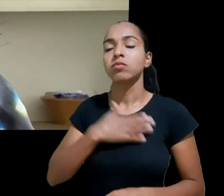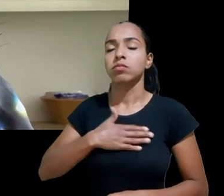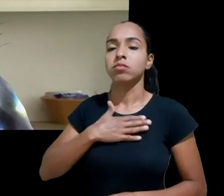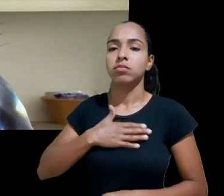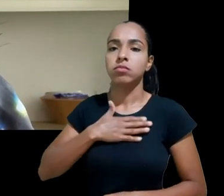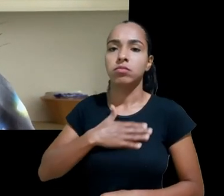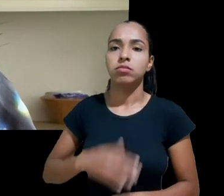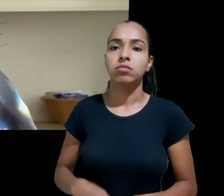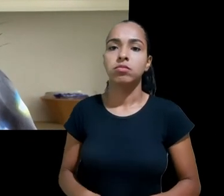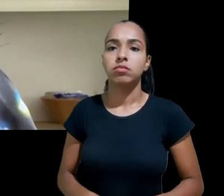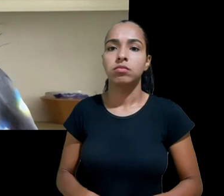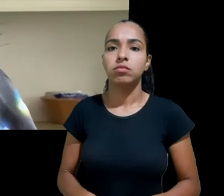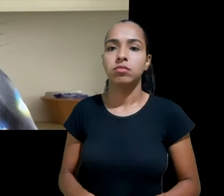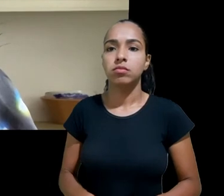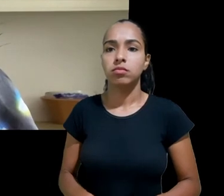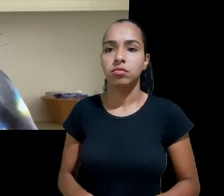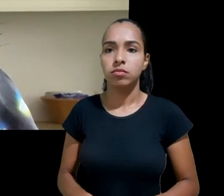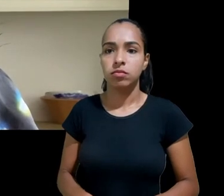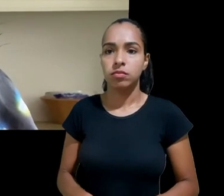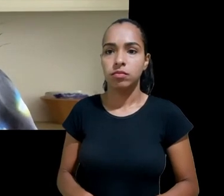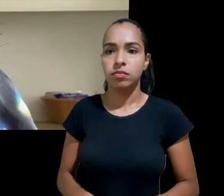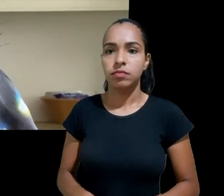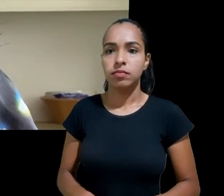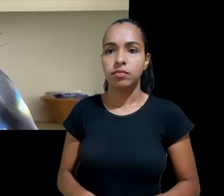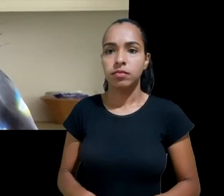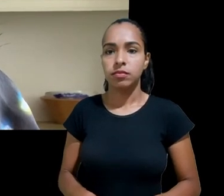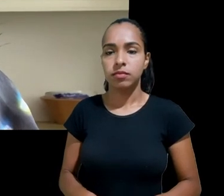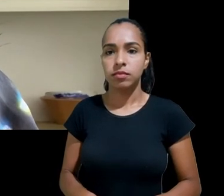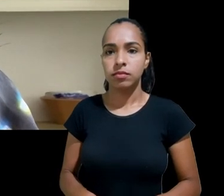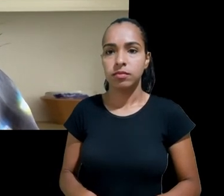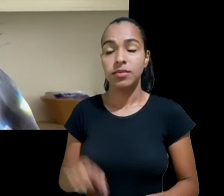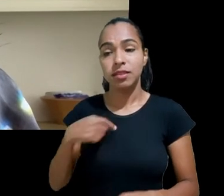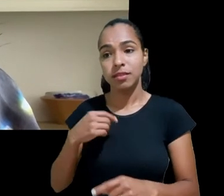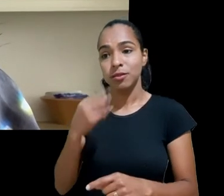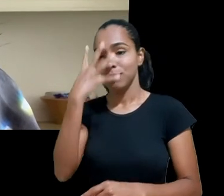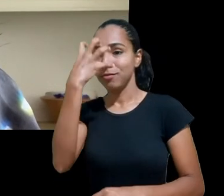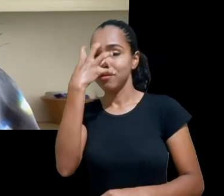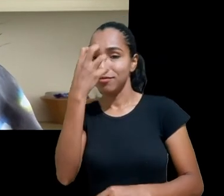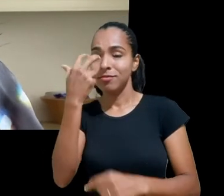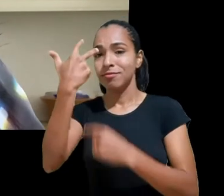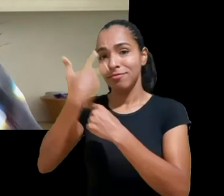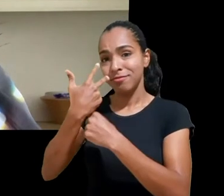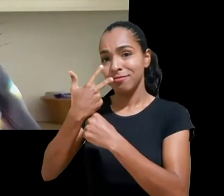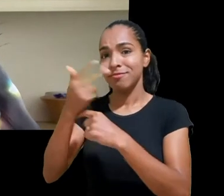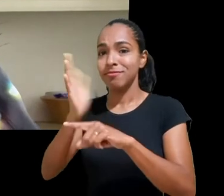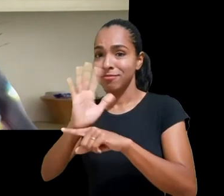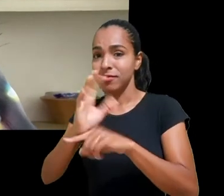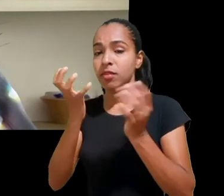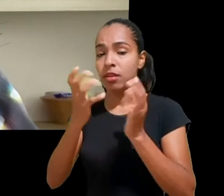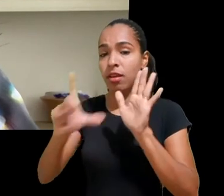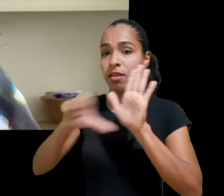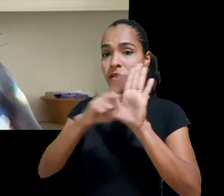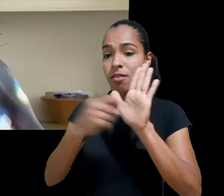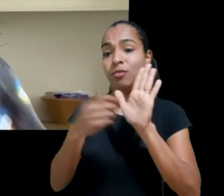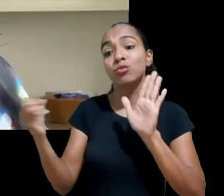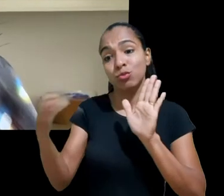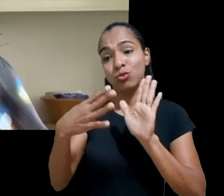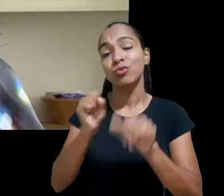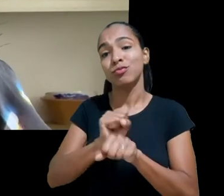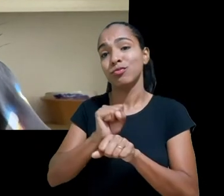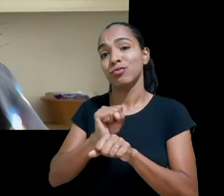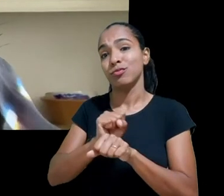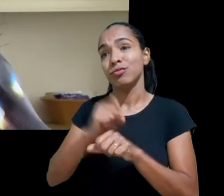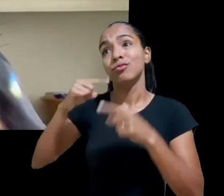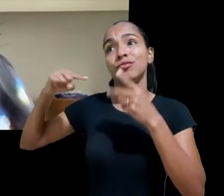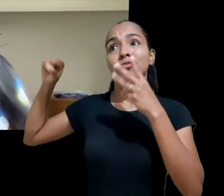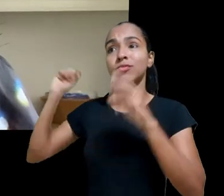as I record this talk we're eagerly awaiting the draft of this bill which we're expecting this week although we've been expecting it for a few weeks now